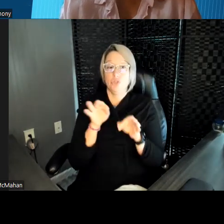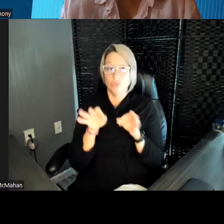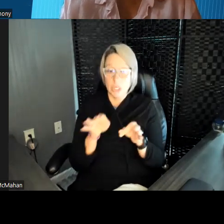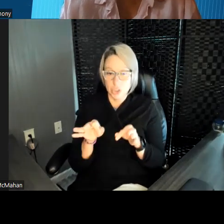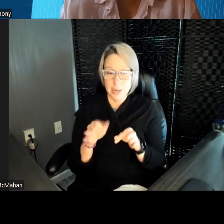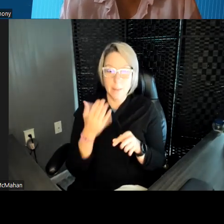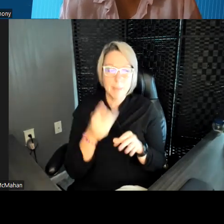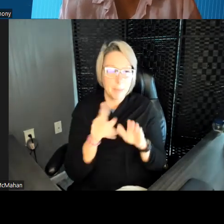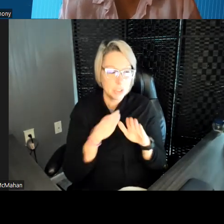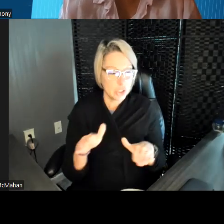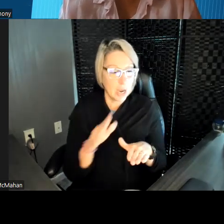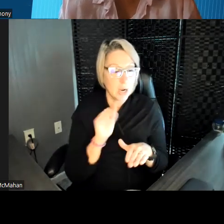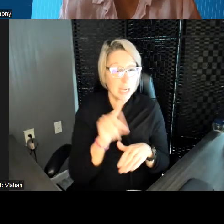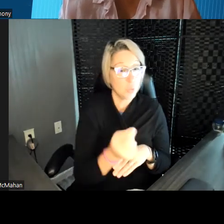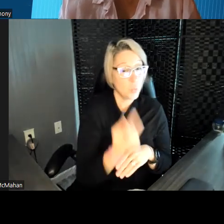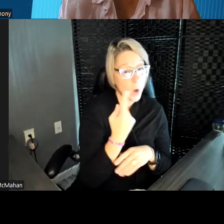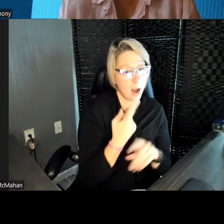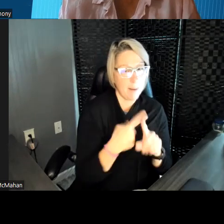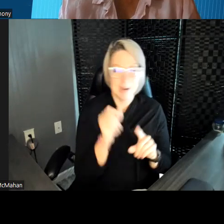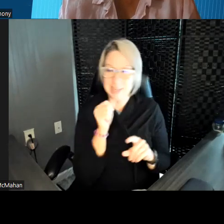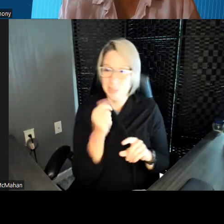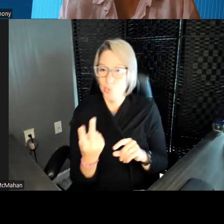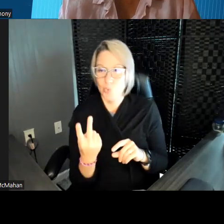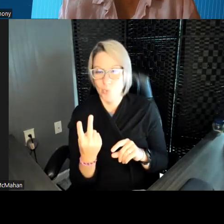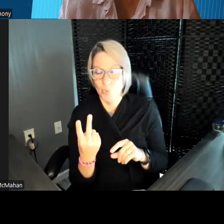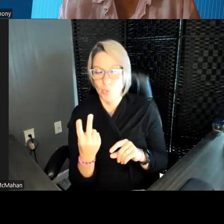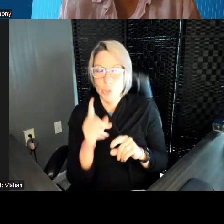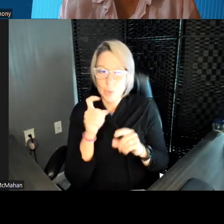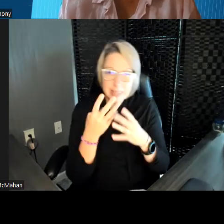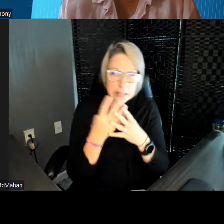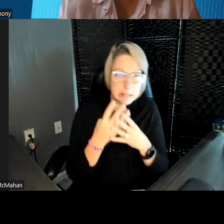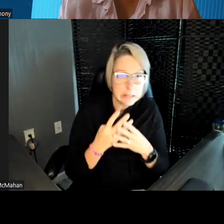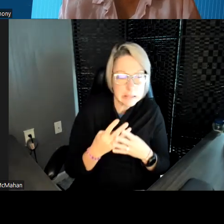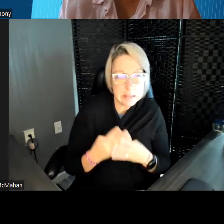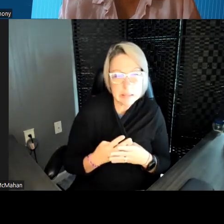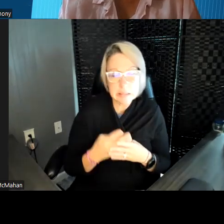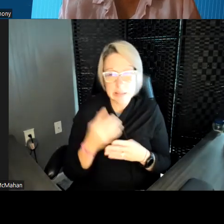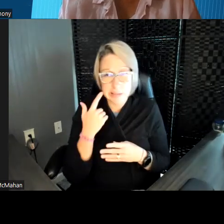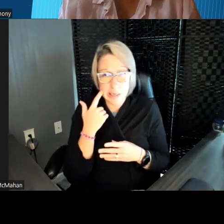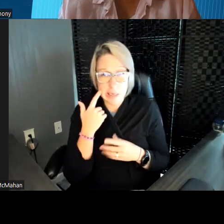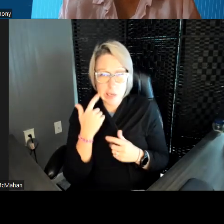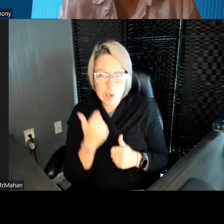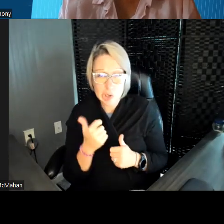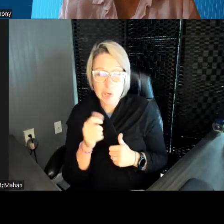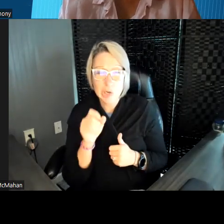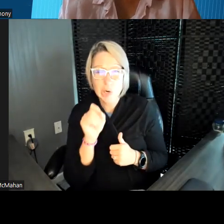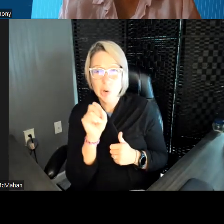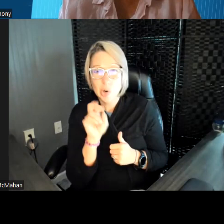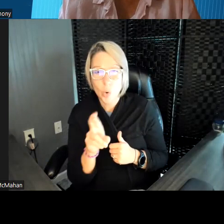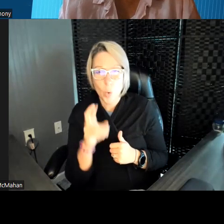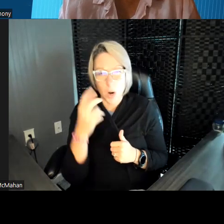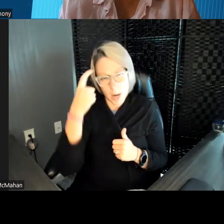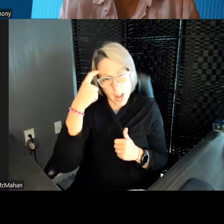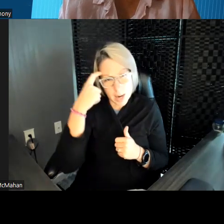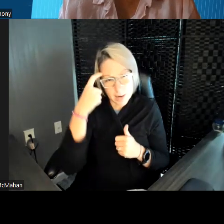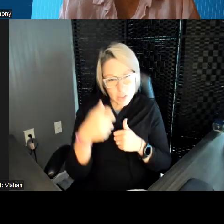but doesn't get 2. So you have to tease some of this out from, is this a hearing difference or is this a cognitive challenge? Is this